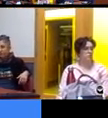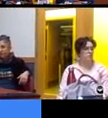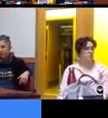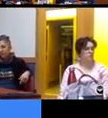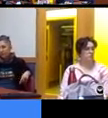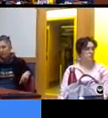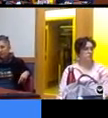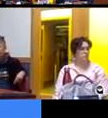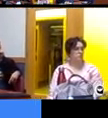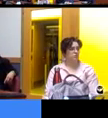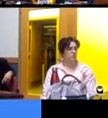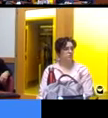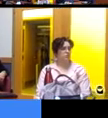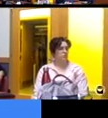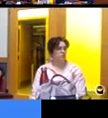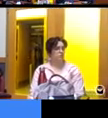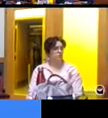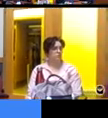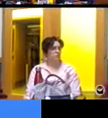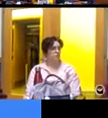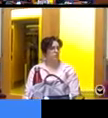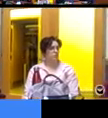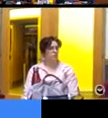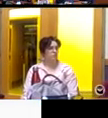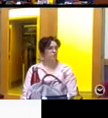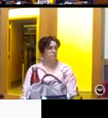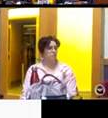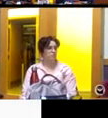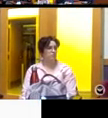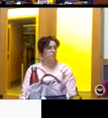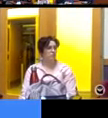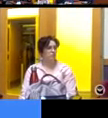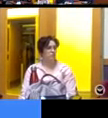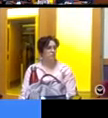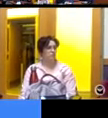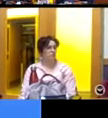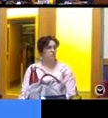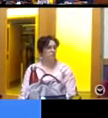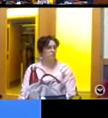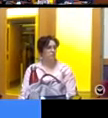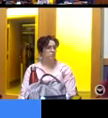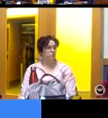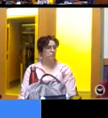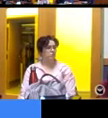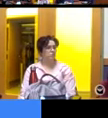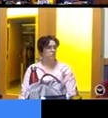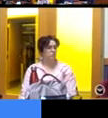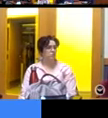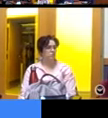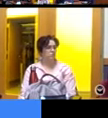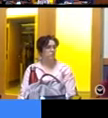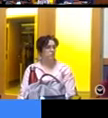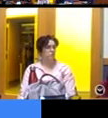mutuality, empowerment, voice and choice, and then having an eye on cultural and historic and